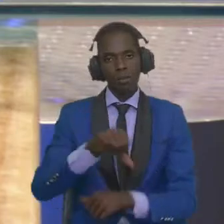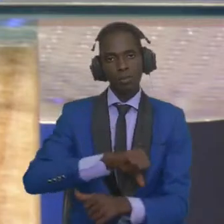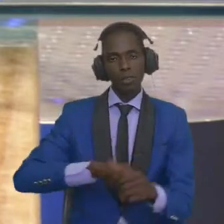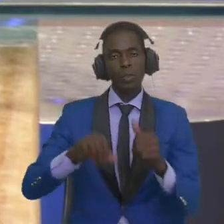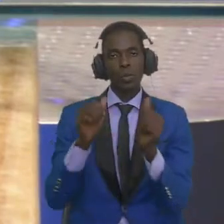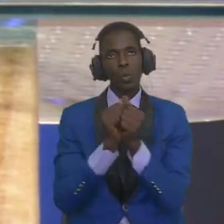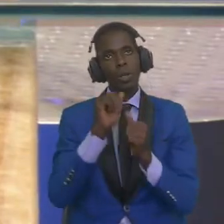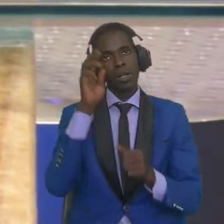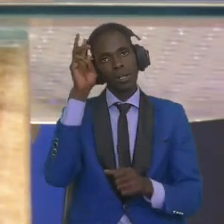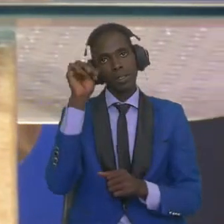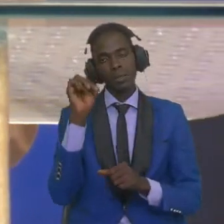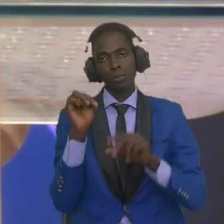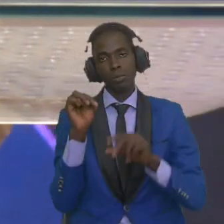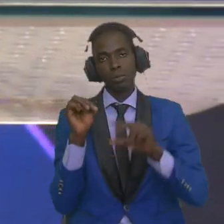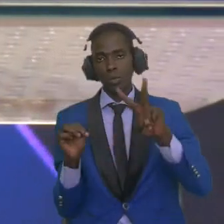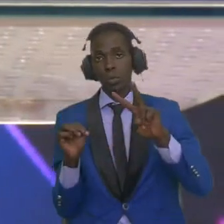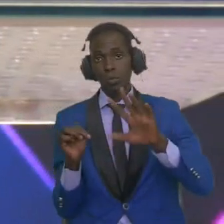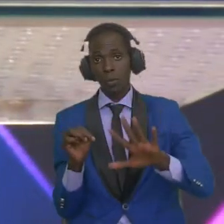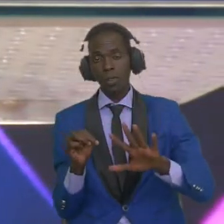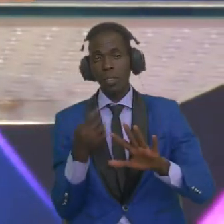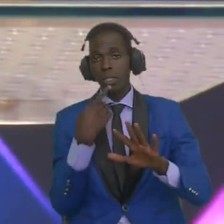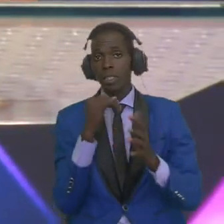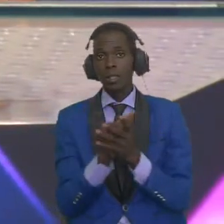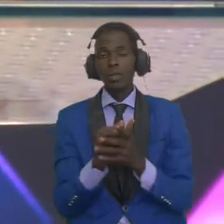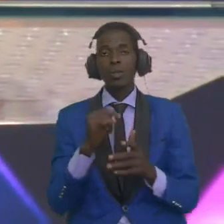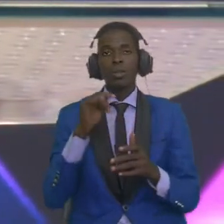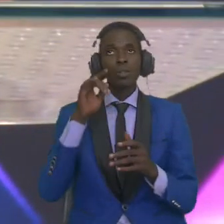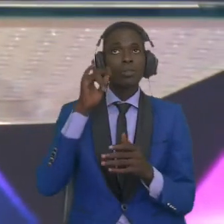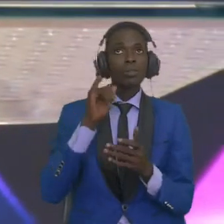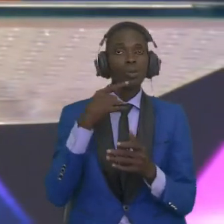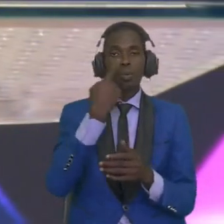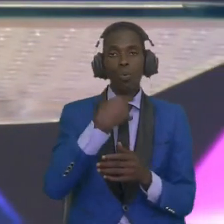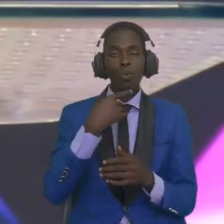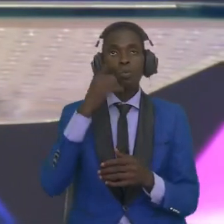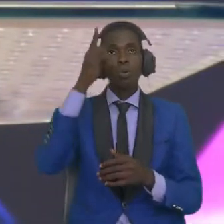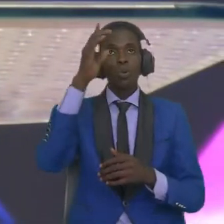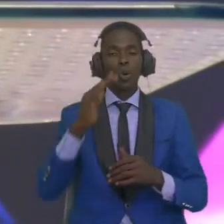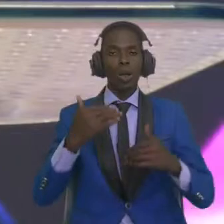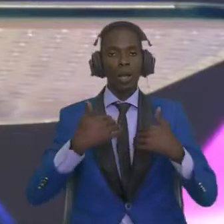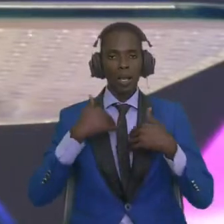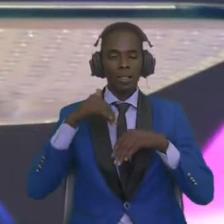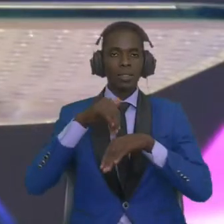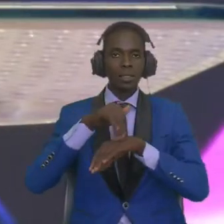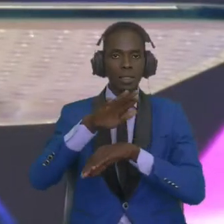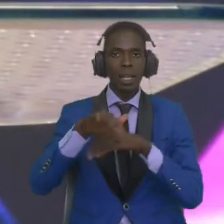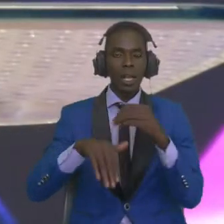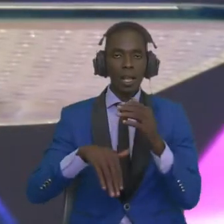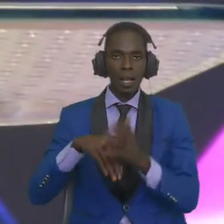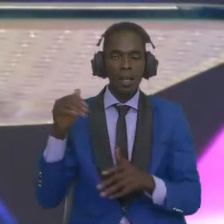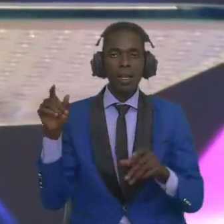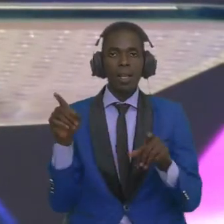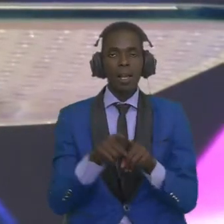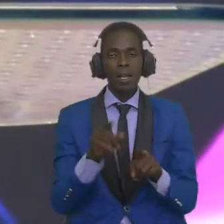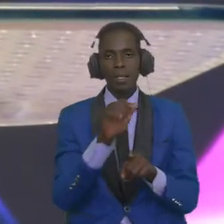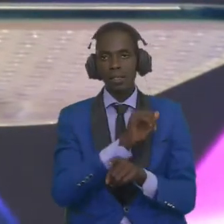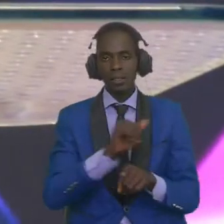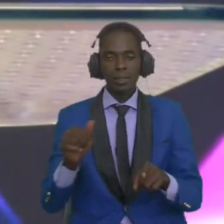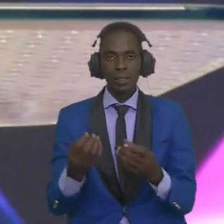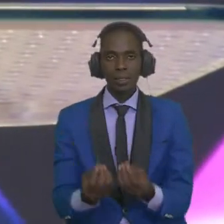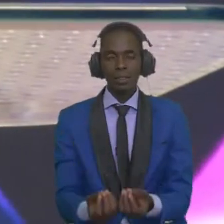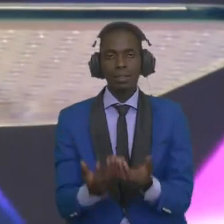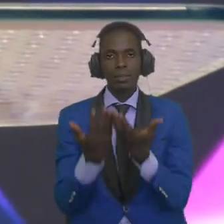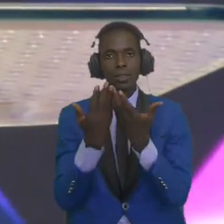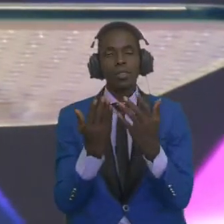it tells us whom God has set forth to be a propitiation through faith in